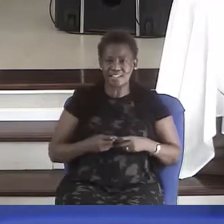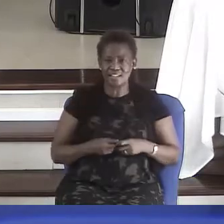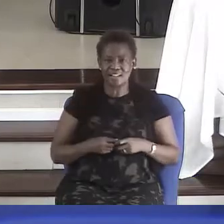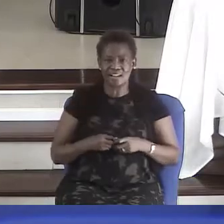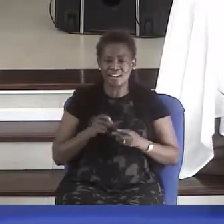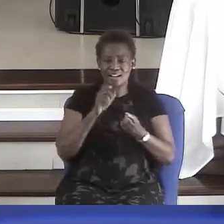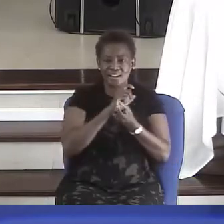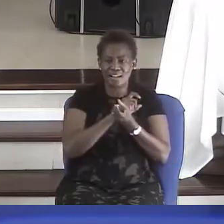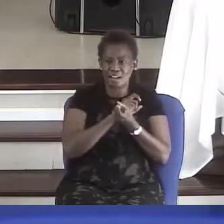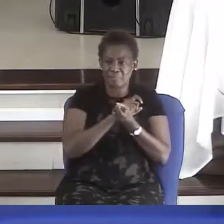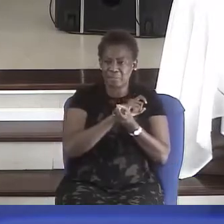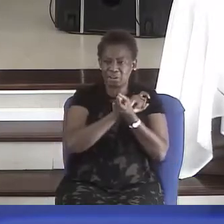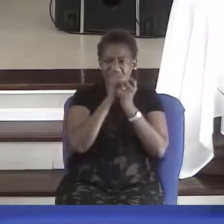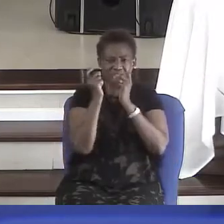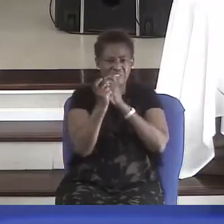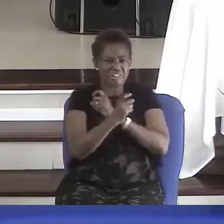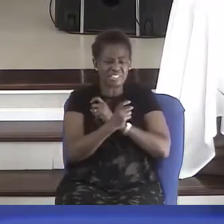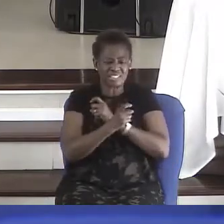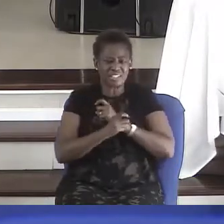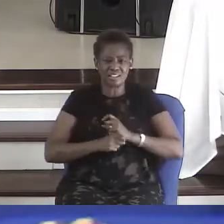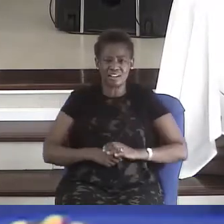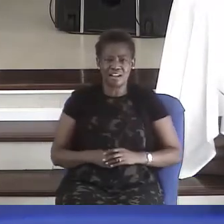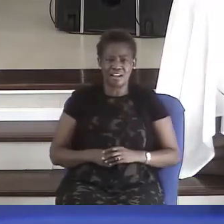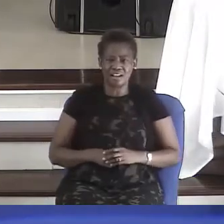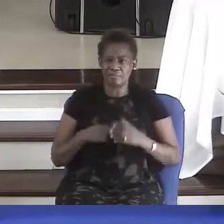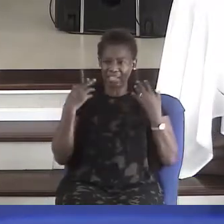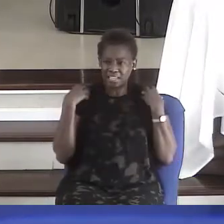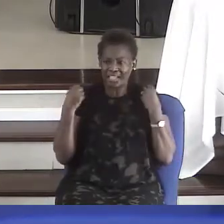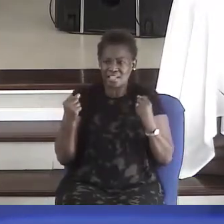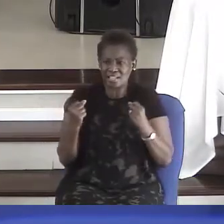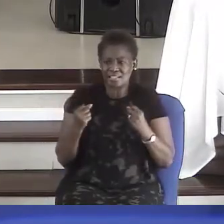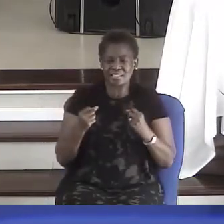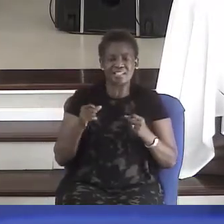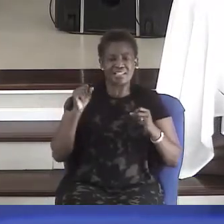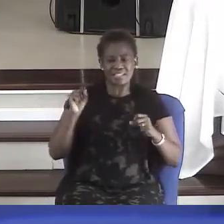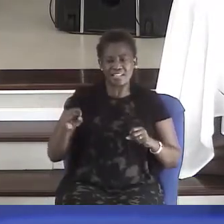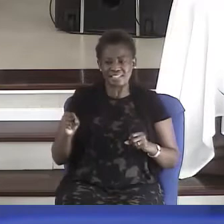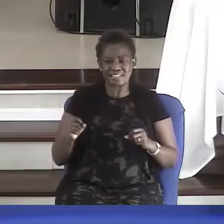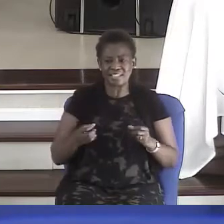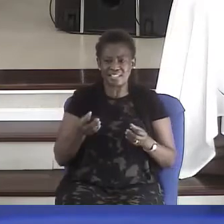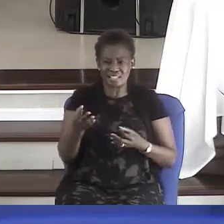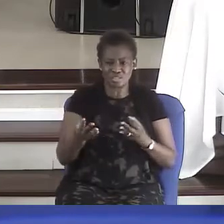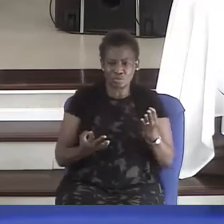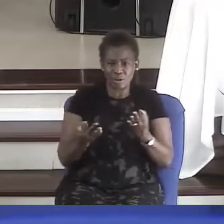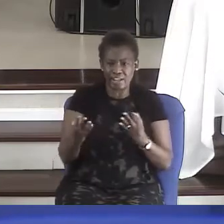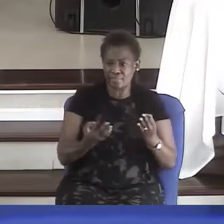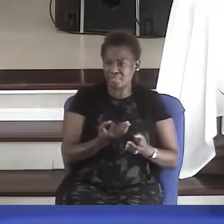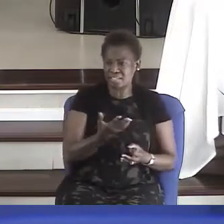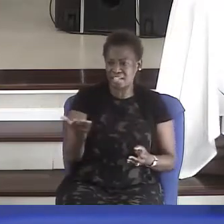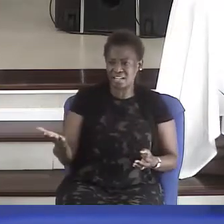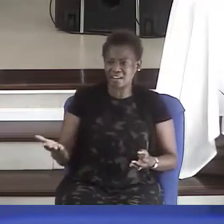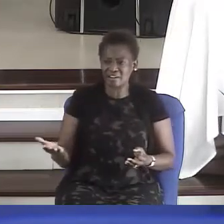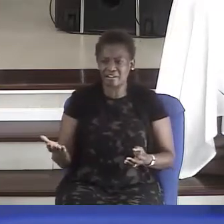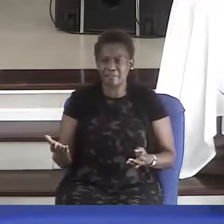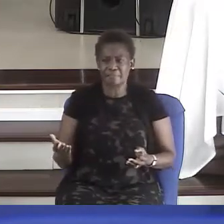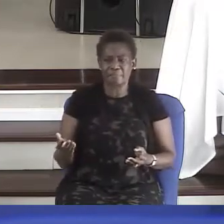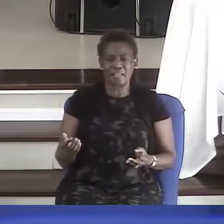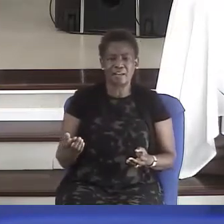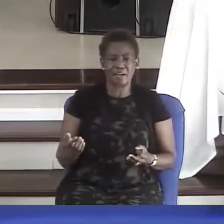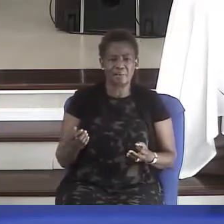healed. Oh, he describes here the malady of sin. The malady of